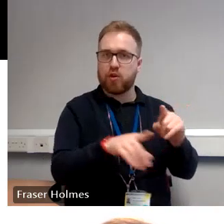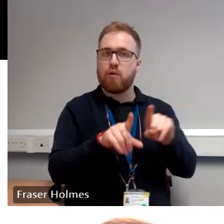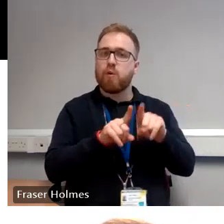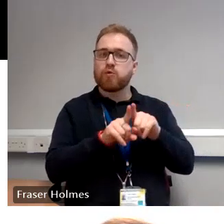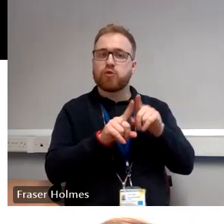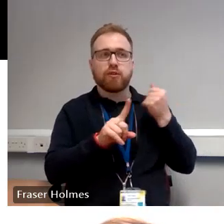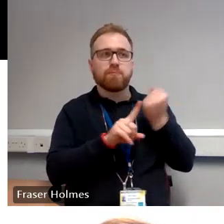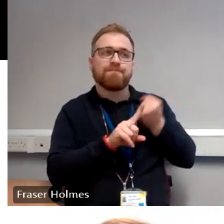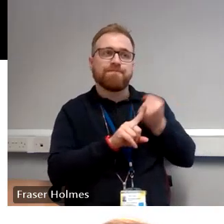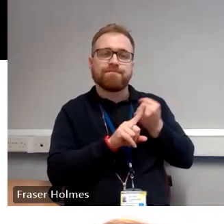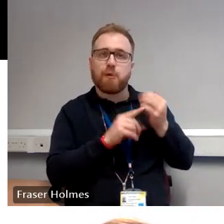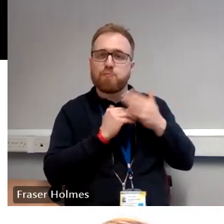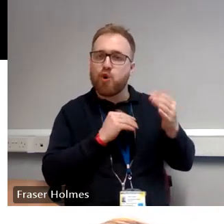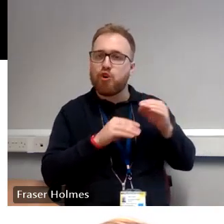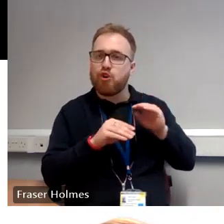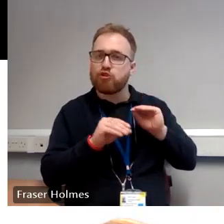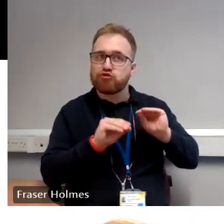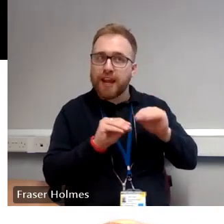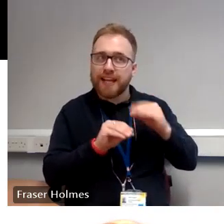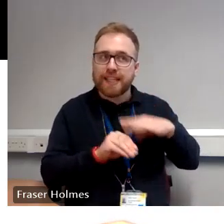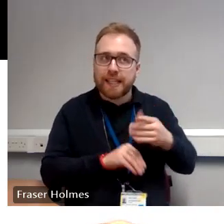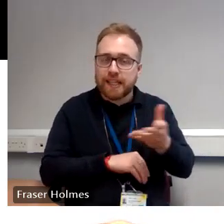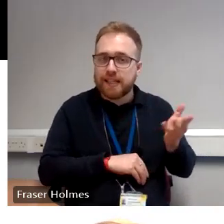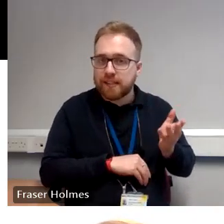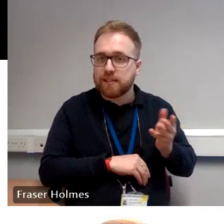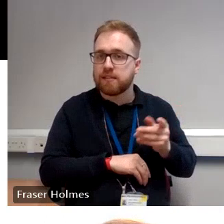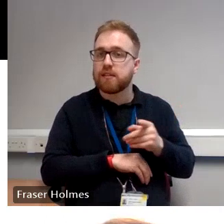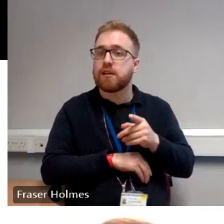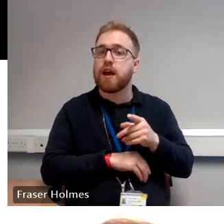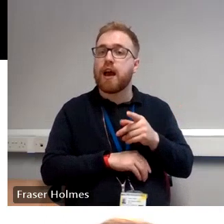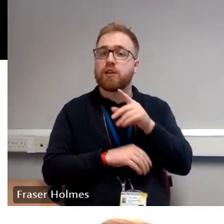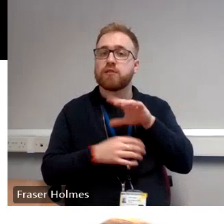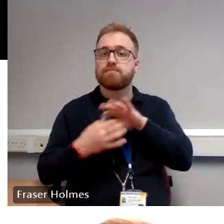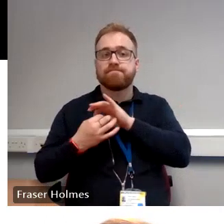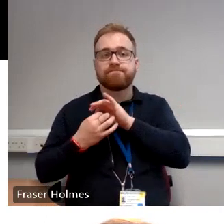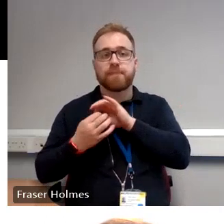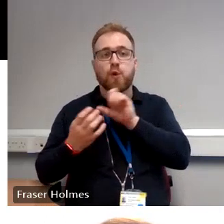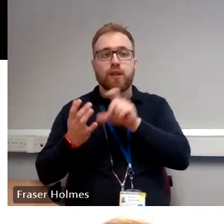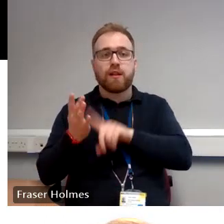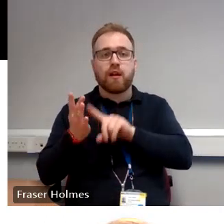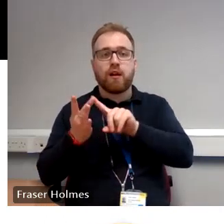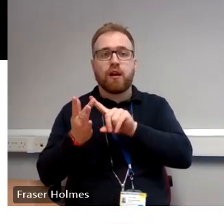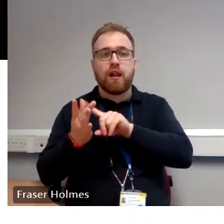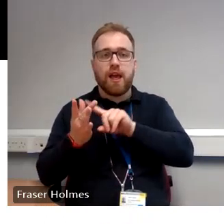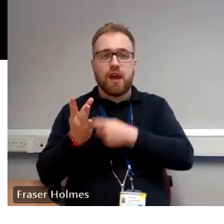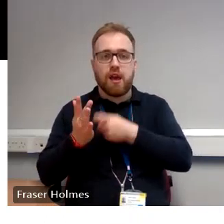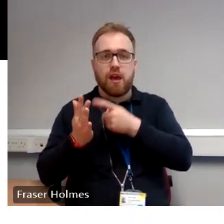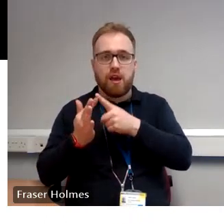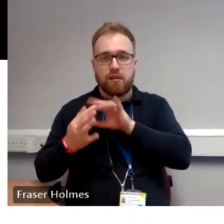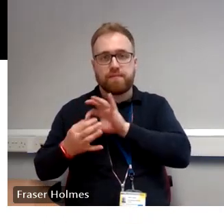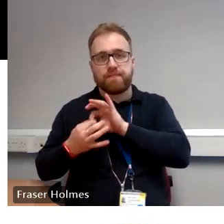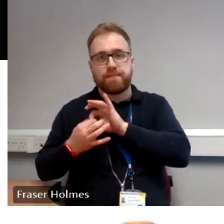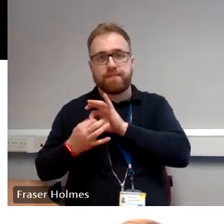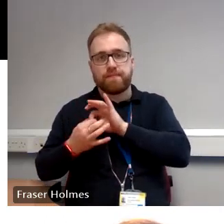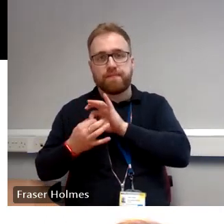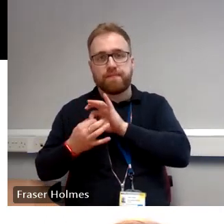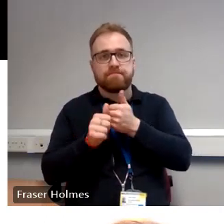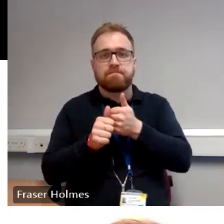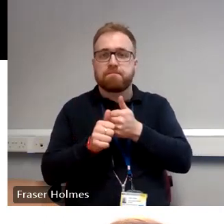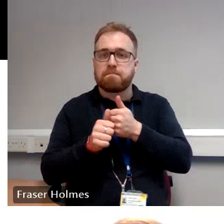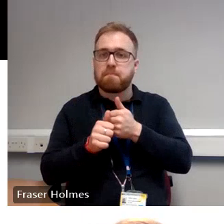training needs that they have, and also work alongside Claire in any partnerships work that we can support with. Thank